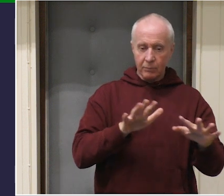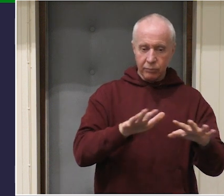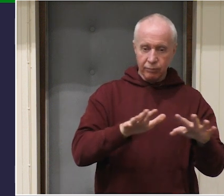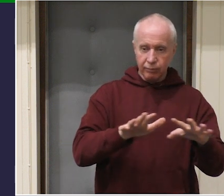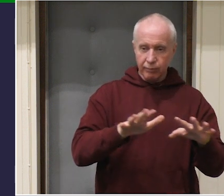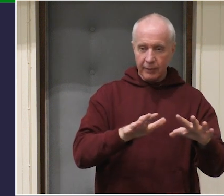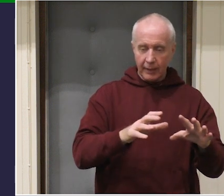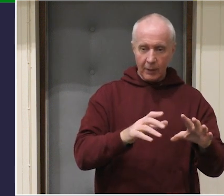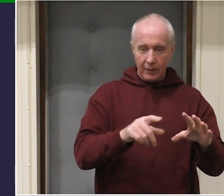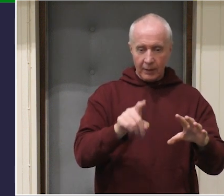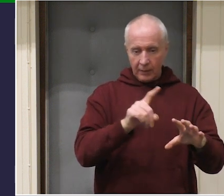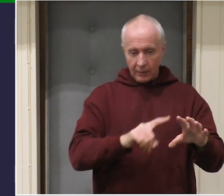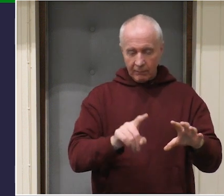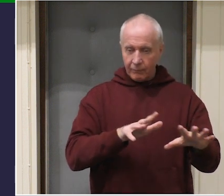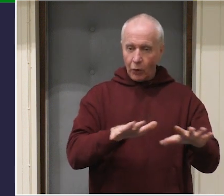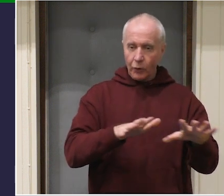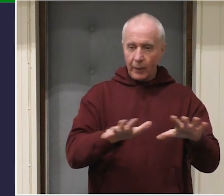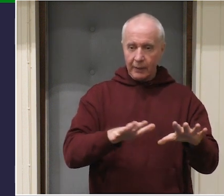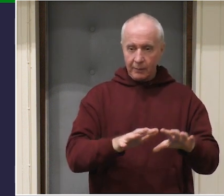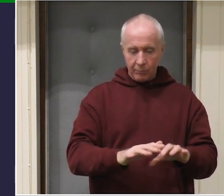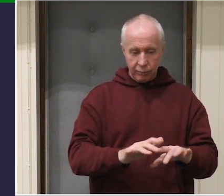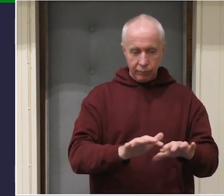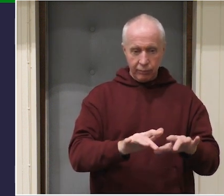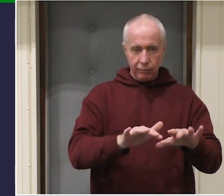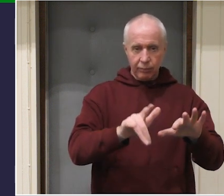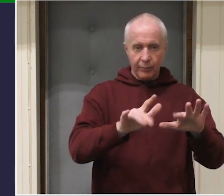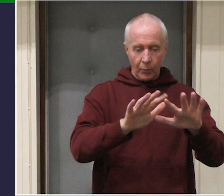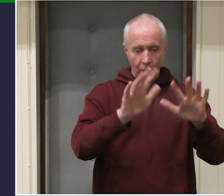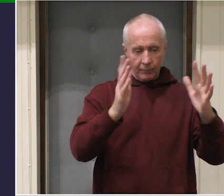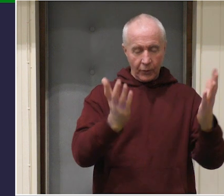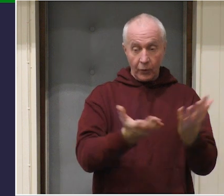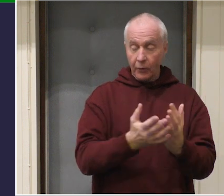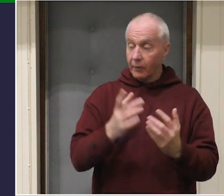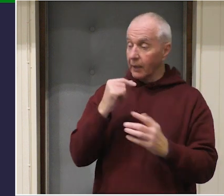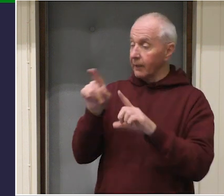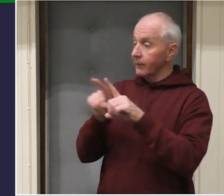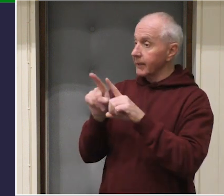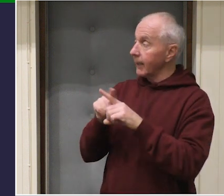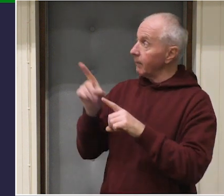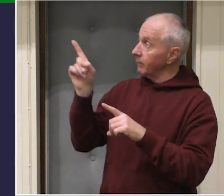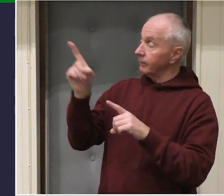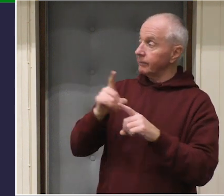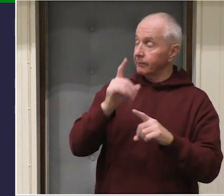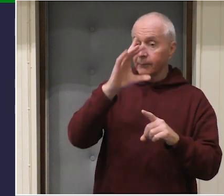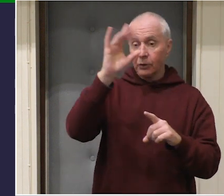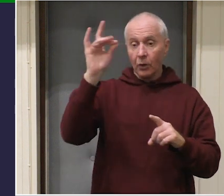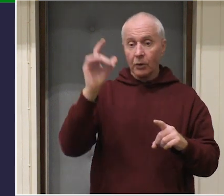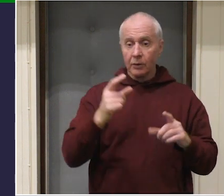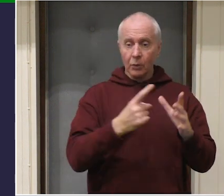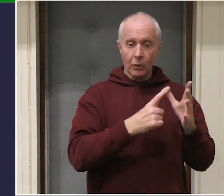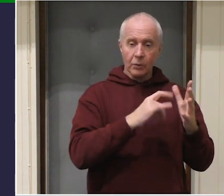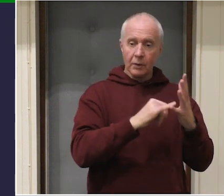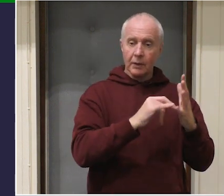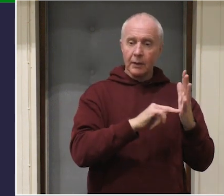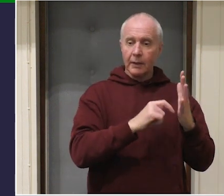of how oscillations from earthquakes travel through the Earth. We could do exactly the same thing with stars. We just call it